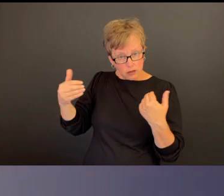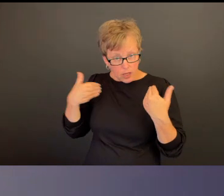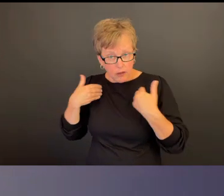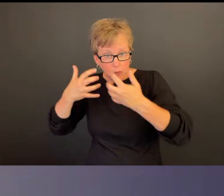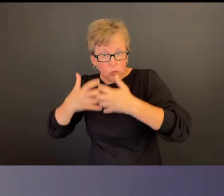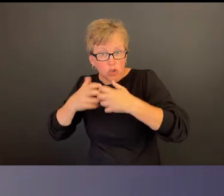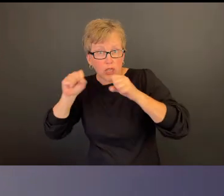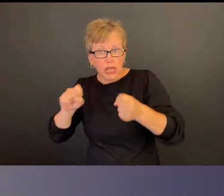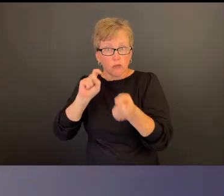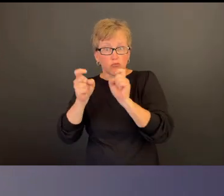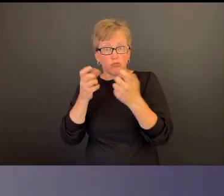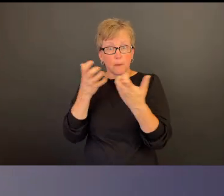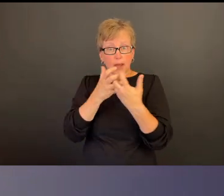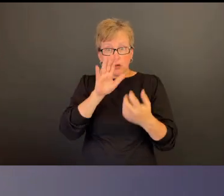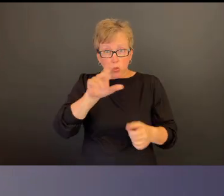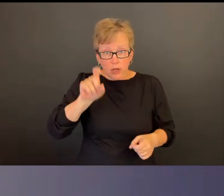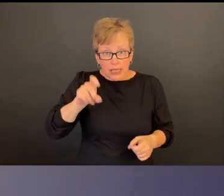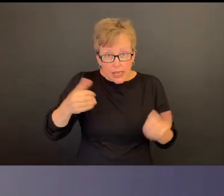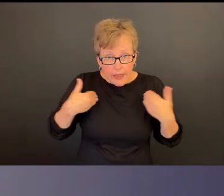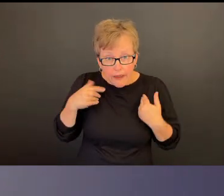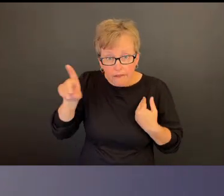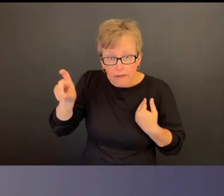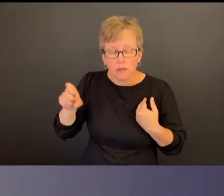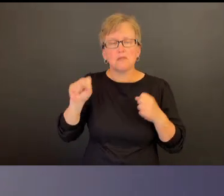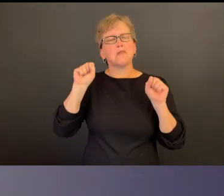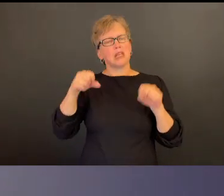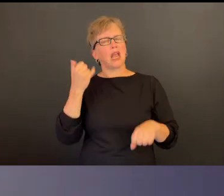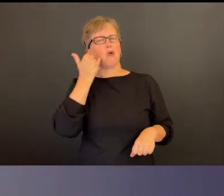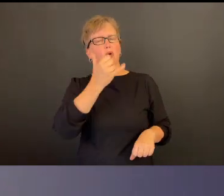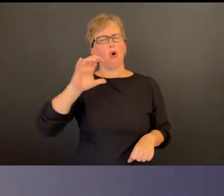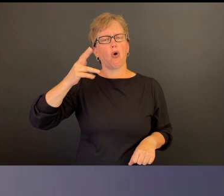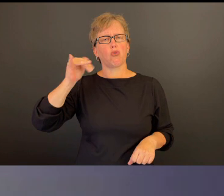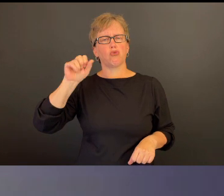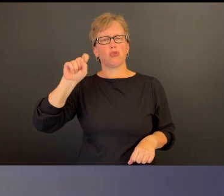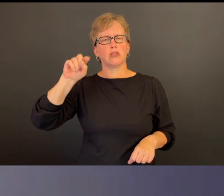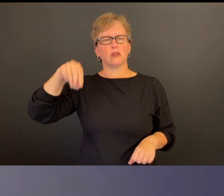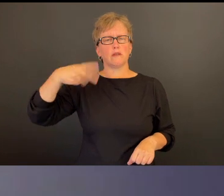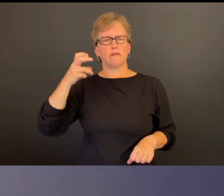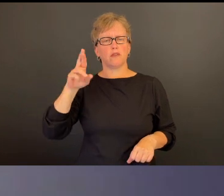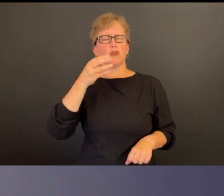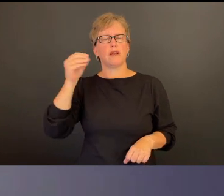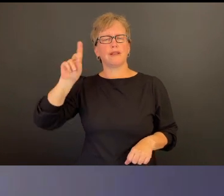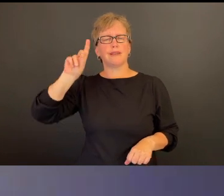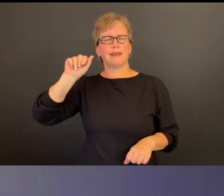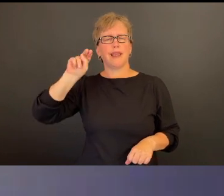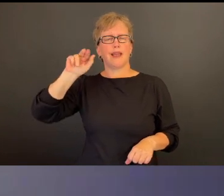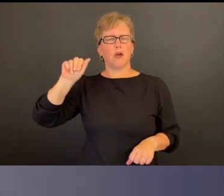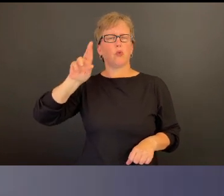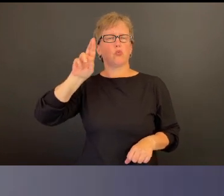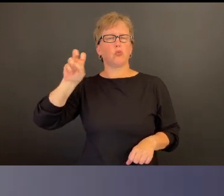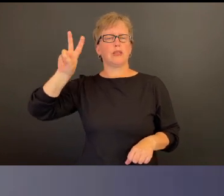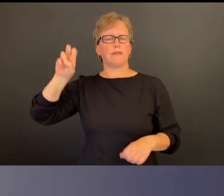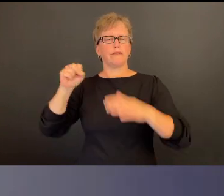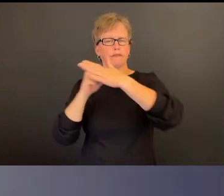go down to your local gym and just go in and see what equipment they have, and they have a lot of adaptive equipment there. You can